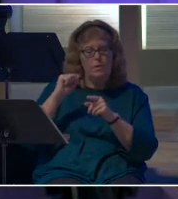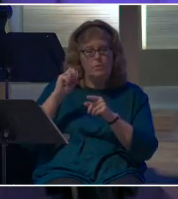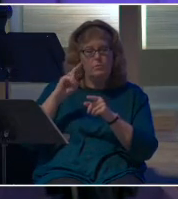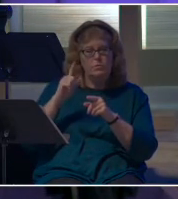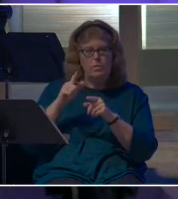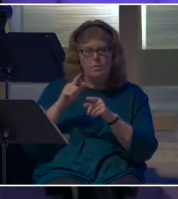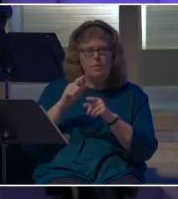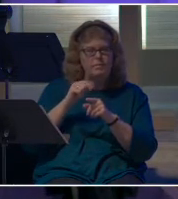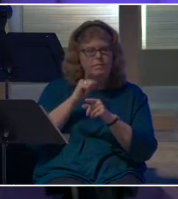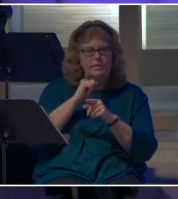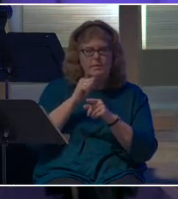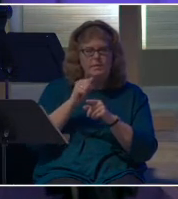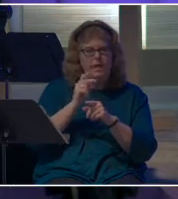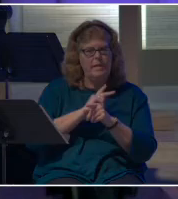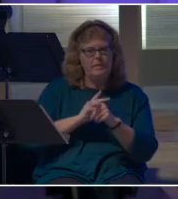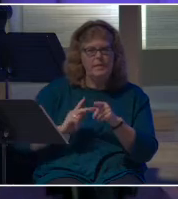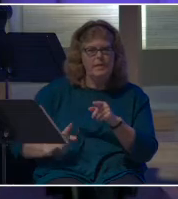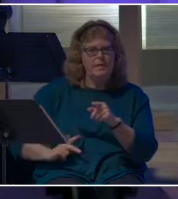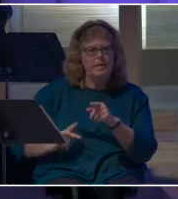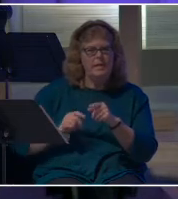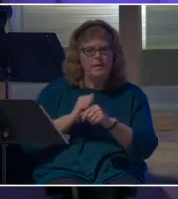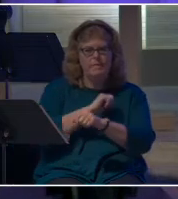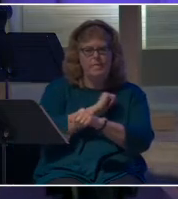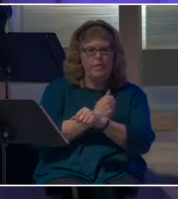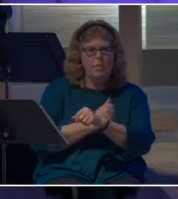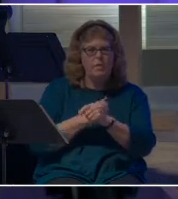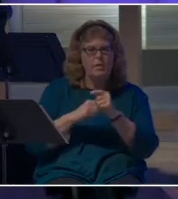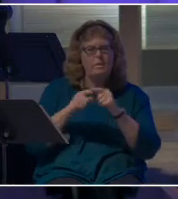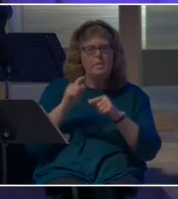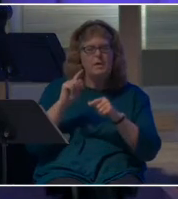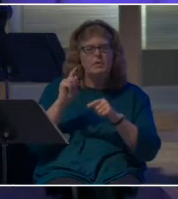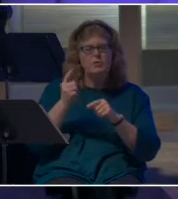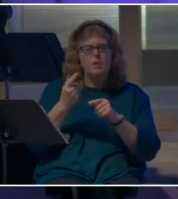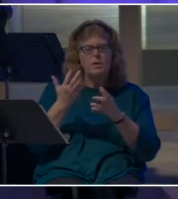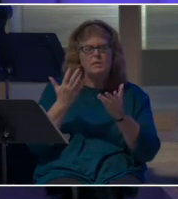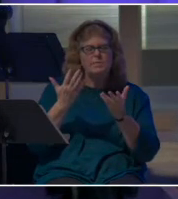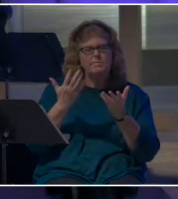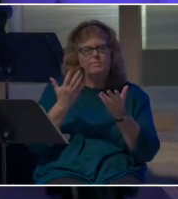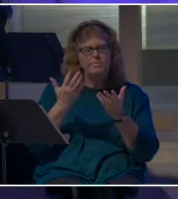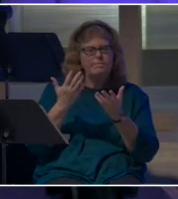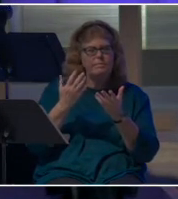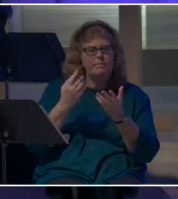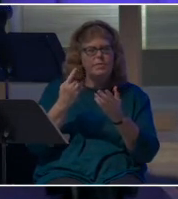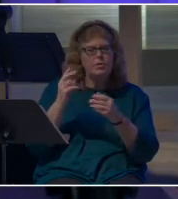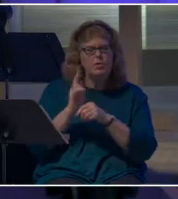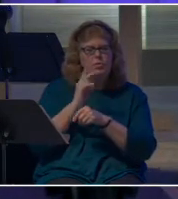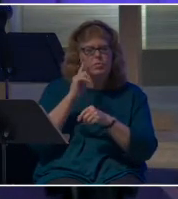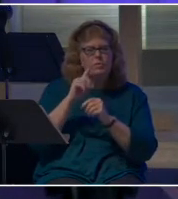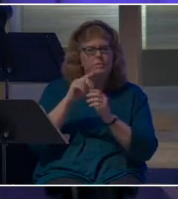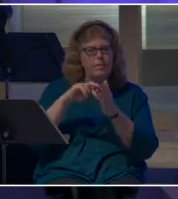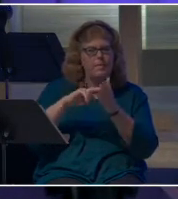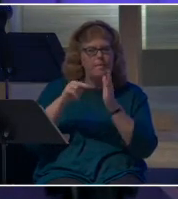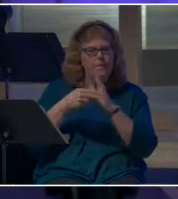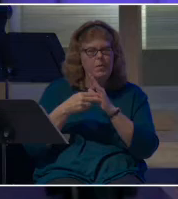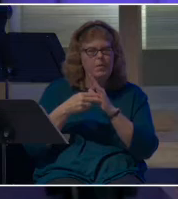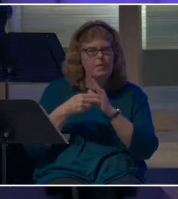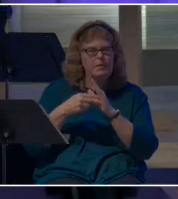is not going to be this king of authority, but rather he's just going to be an instrument used for this purpose